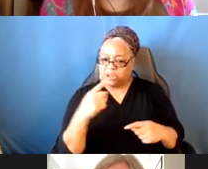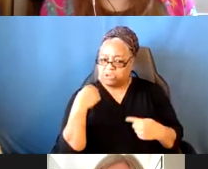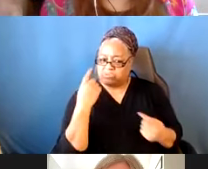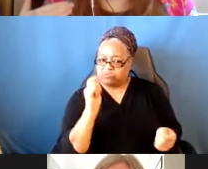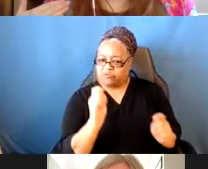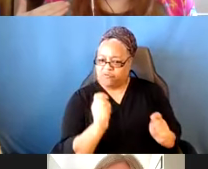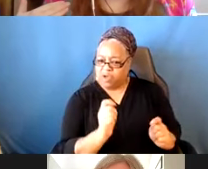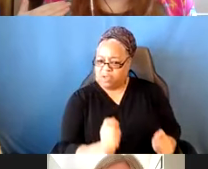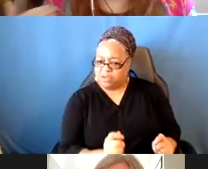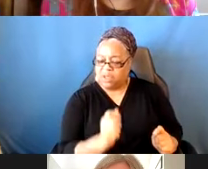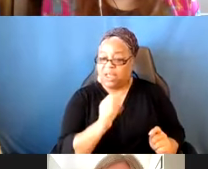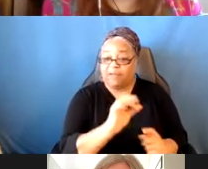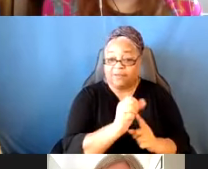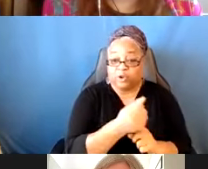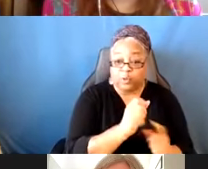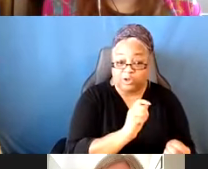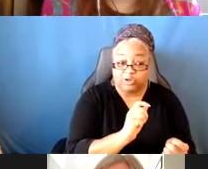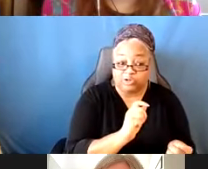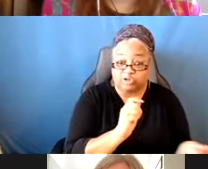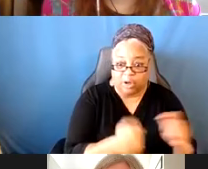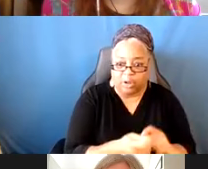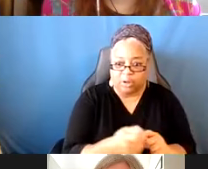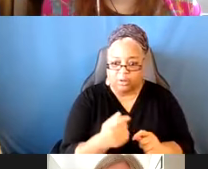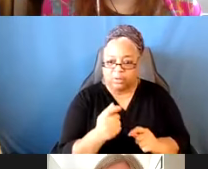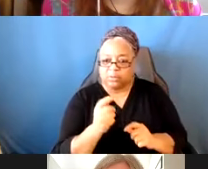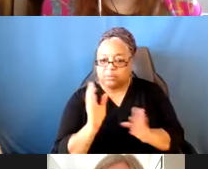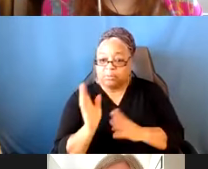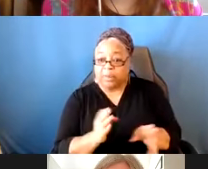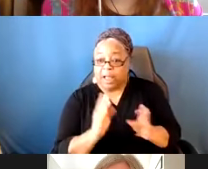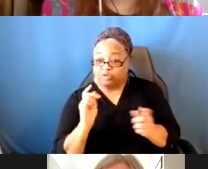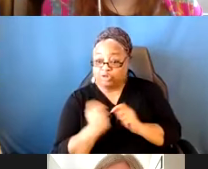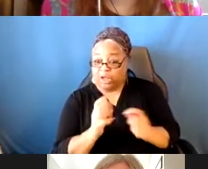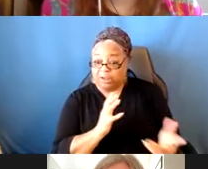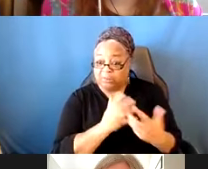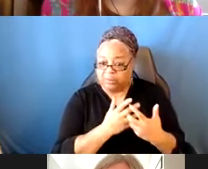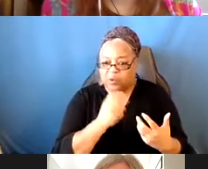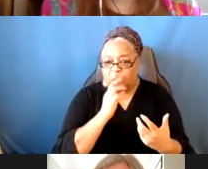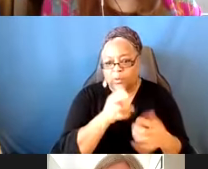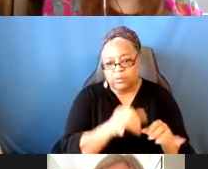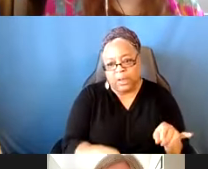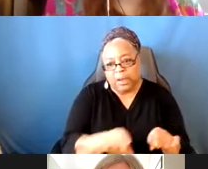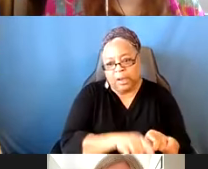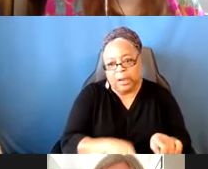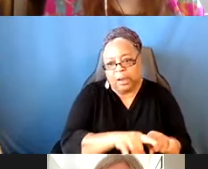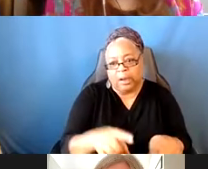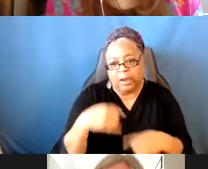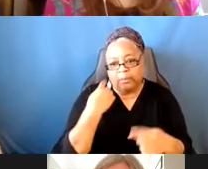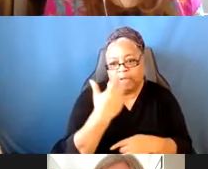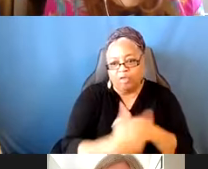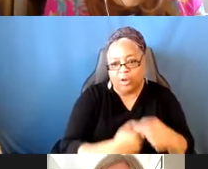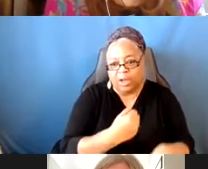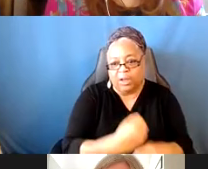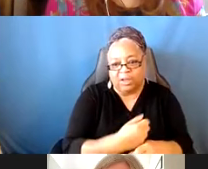Or is this the same safety plan that we've been working with for the past 3 years and it's not even relevant anymore?